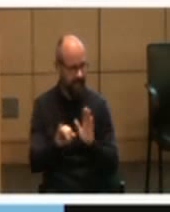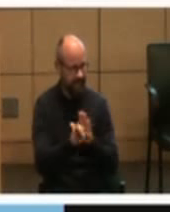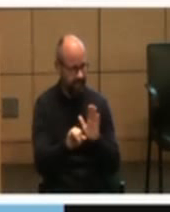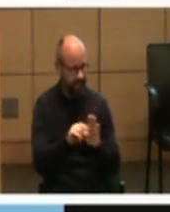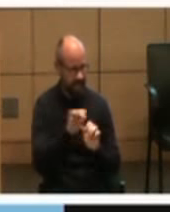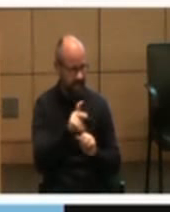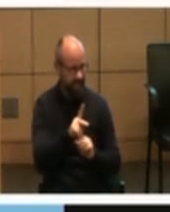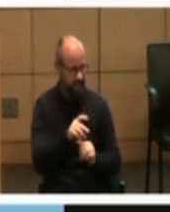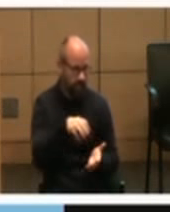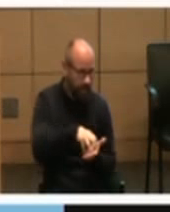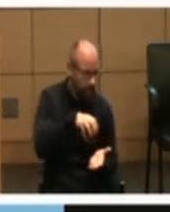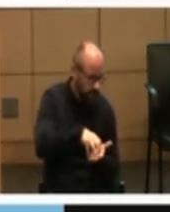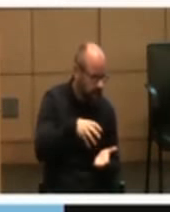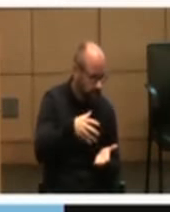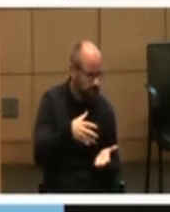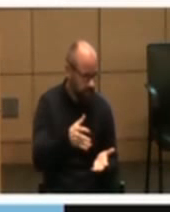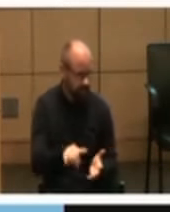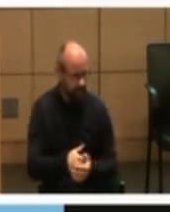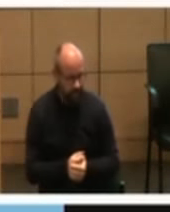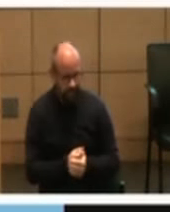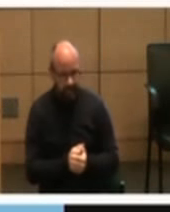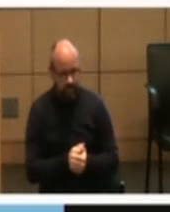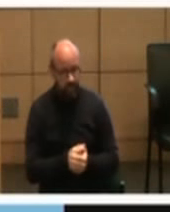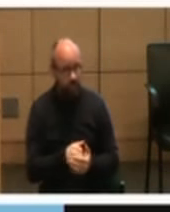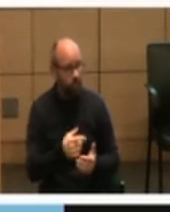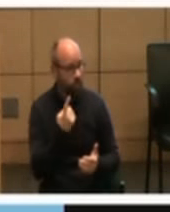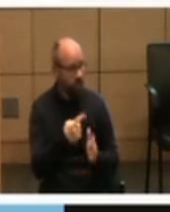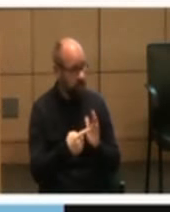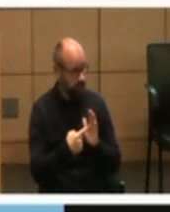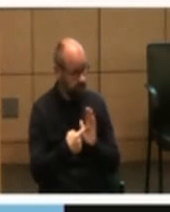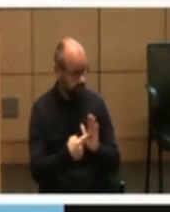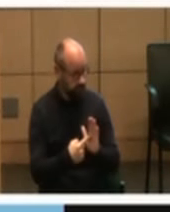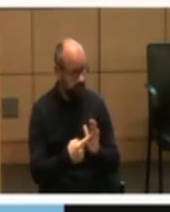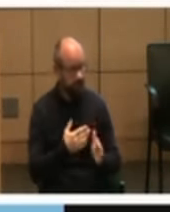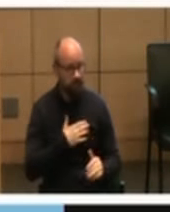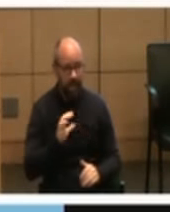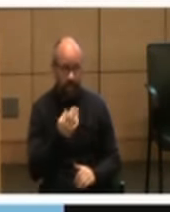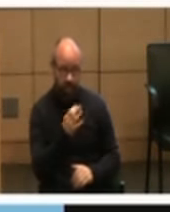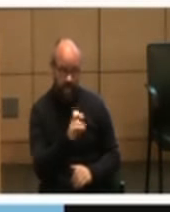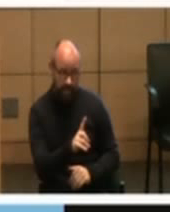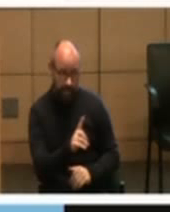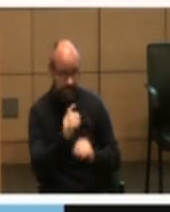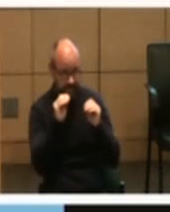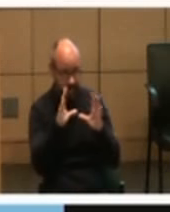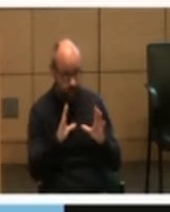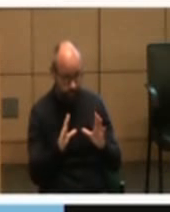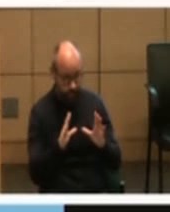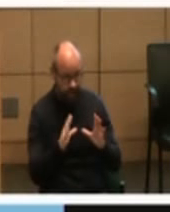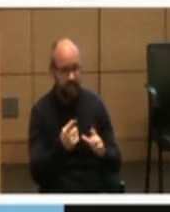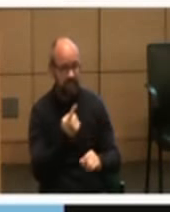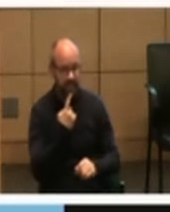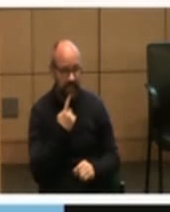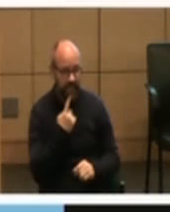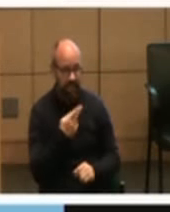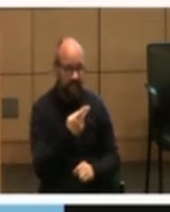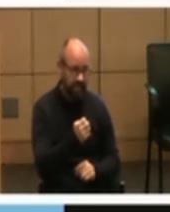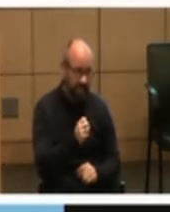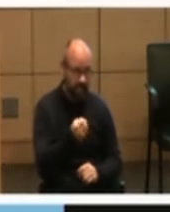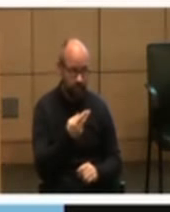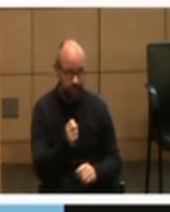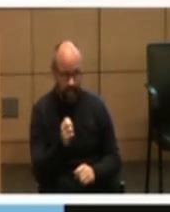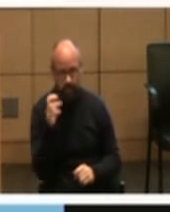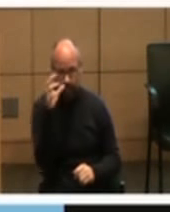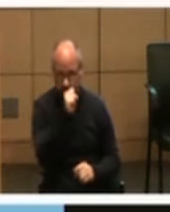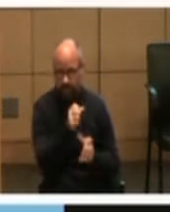of a question for this questionnaire was, my child's teacher reported he or she misses a lot of information